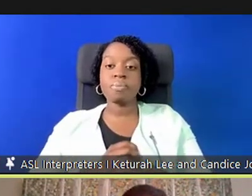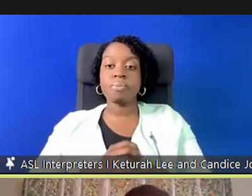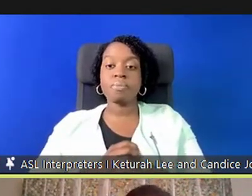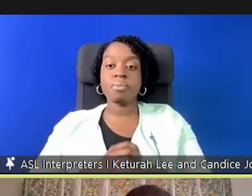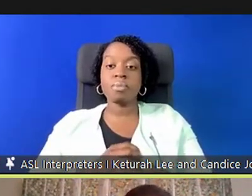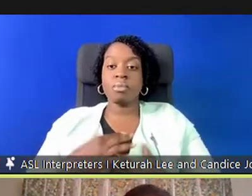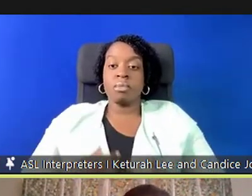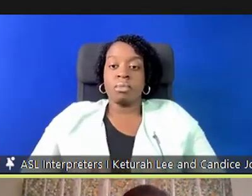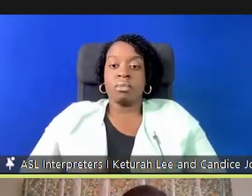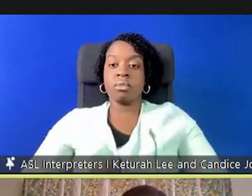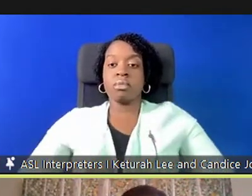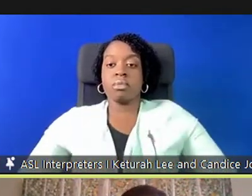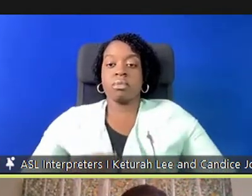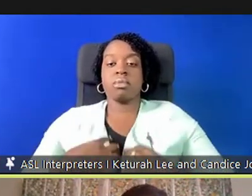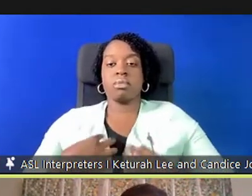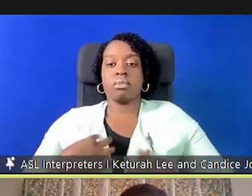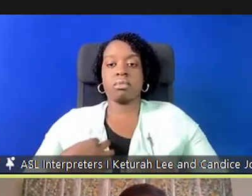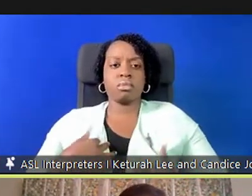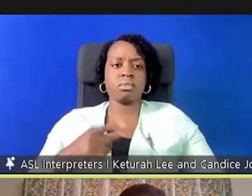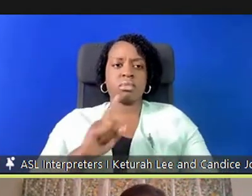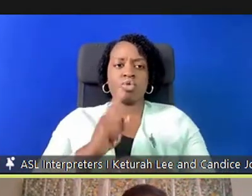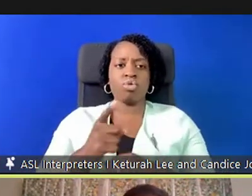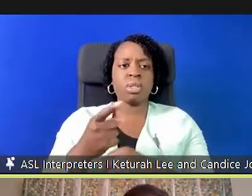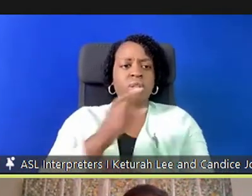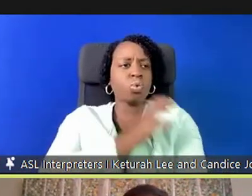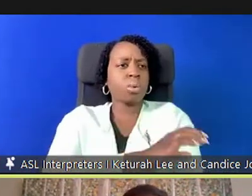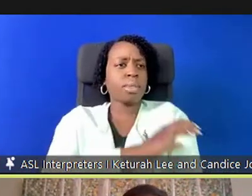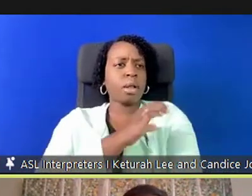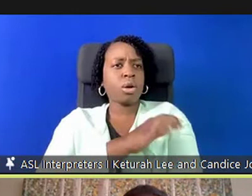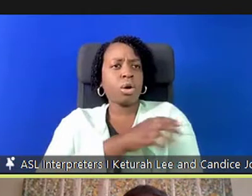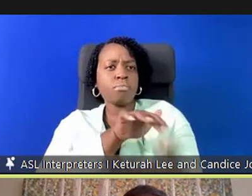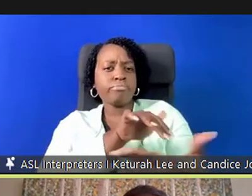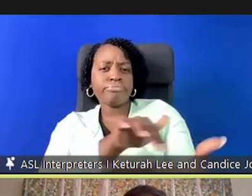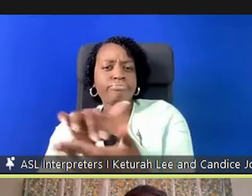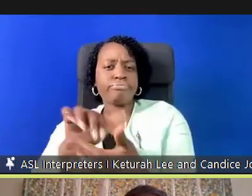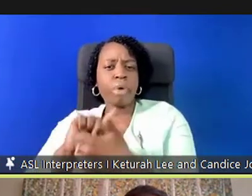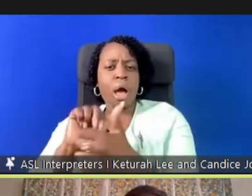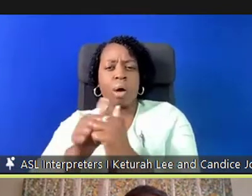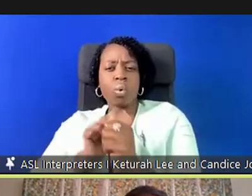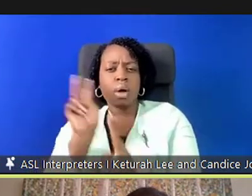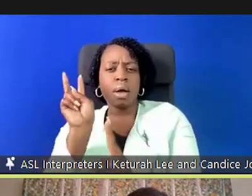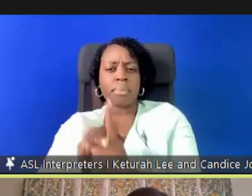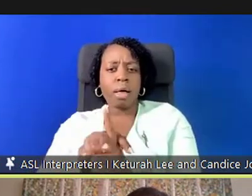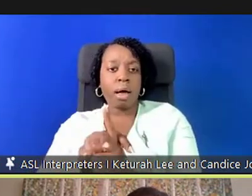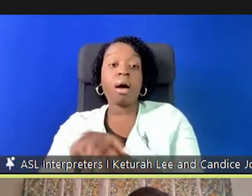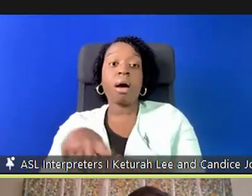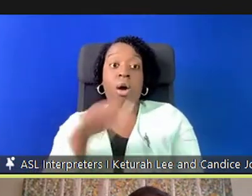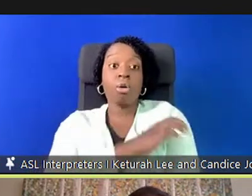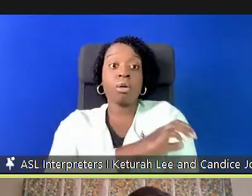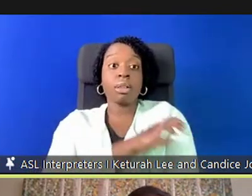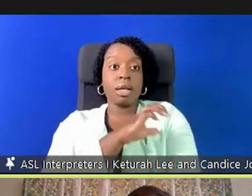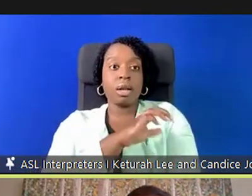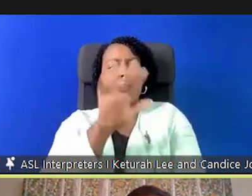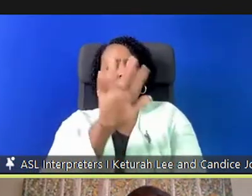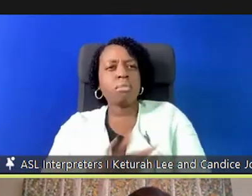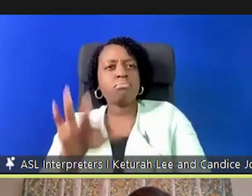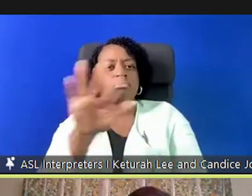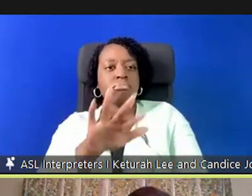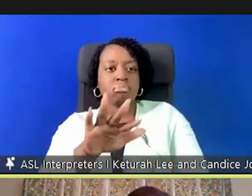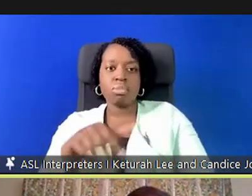How can we apply these findings to clinical practice? Well, our prevalence estimates suggest that we should do a better